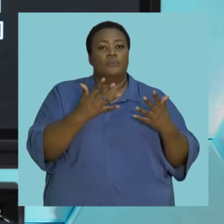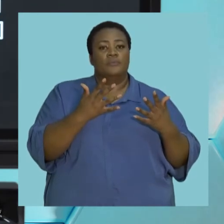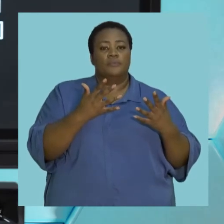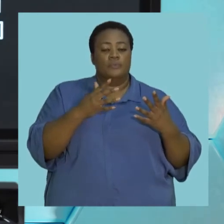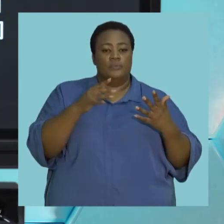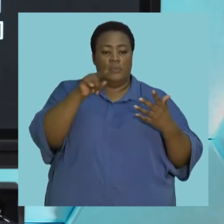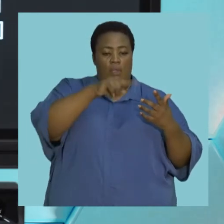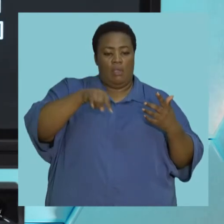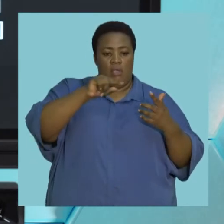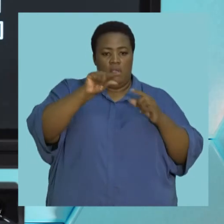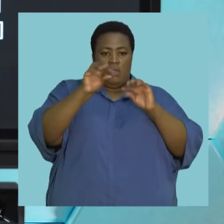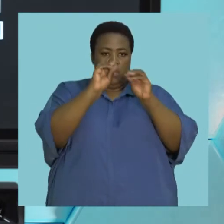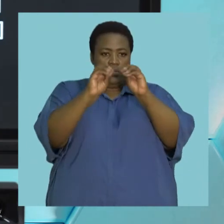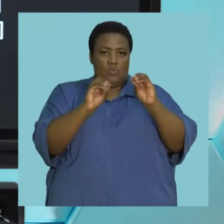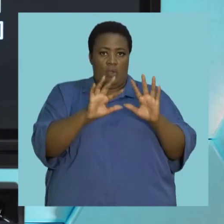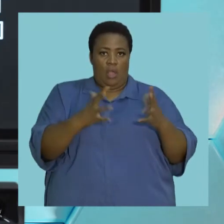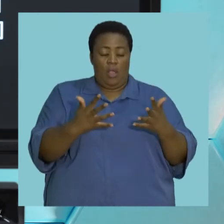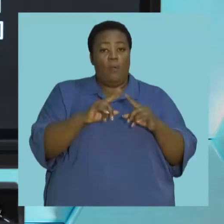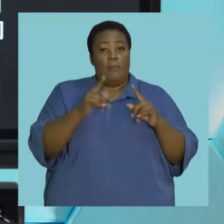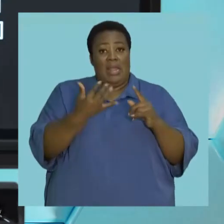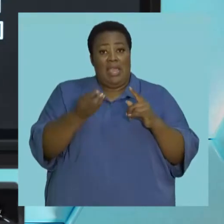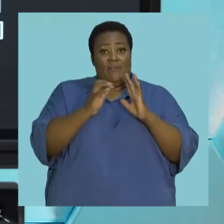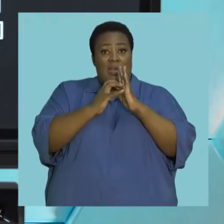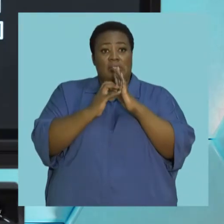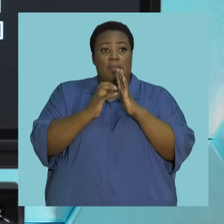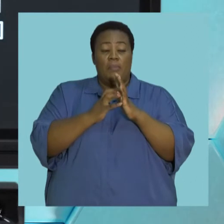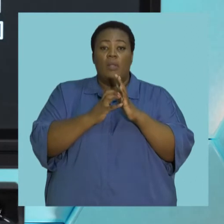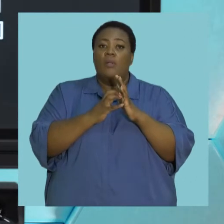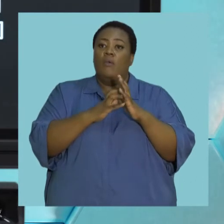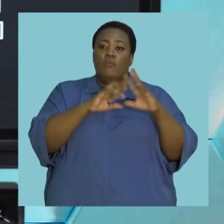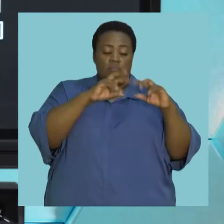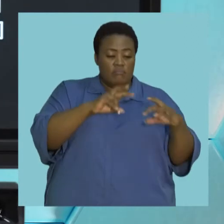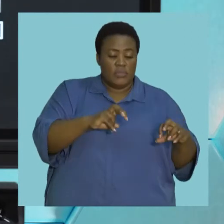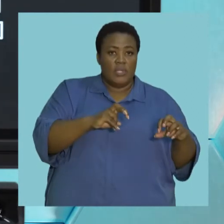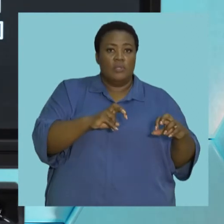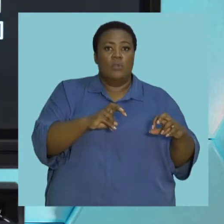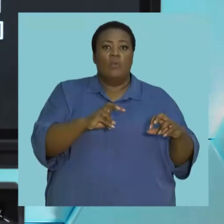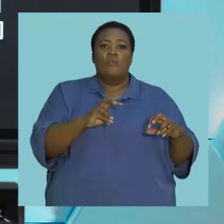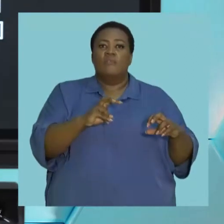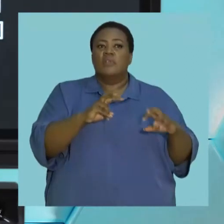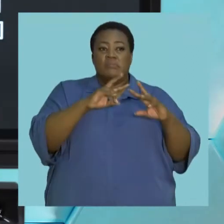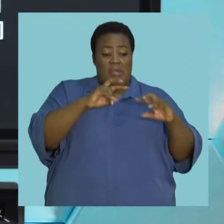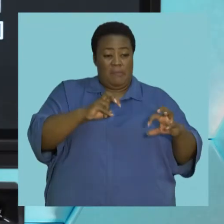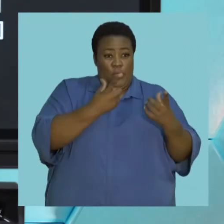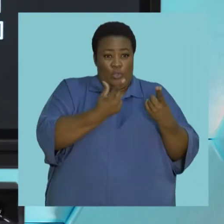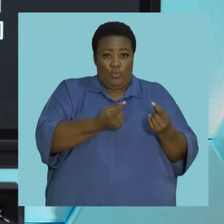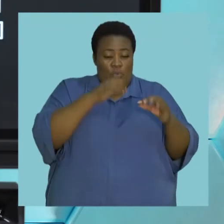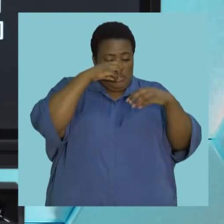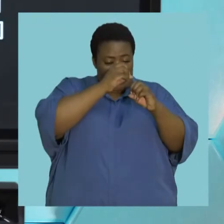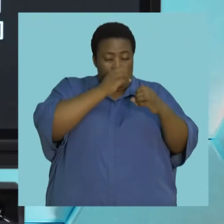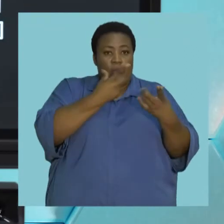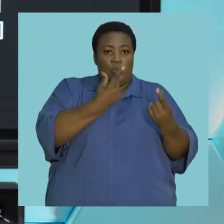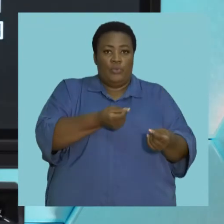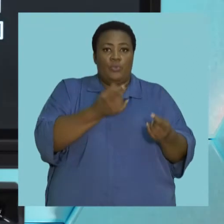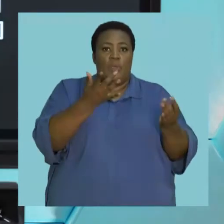I've got an example of a question here that I've pulled out from an experiment that was conducted at the school that I am in, and I want to look at how and work with